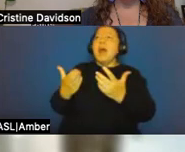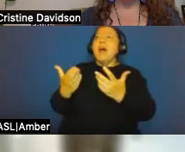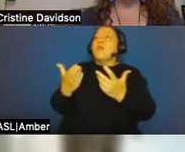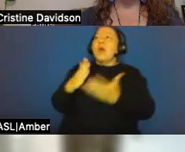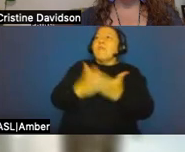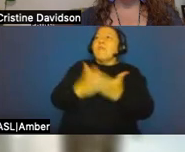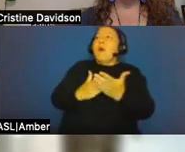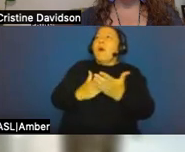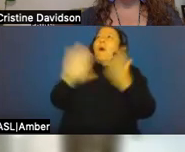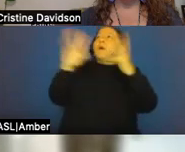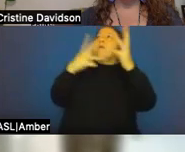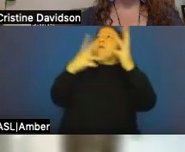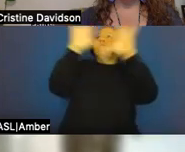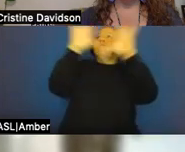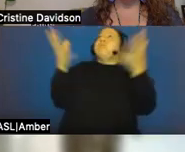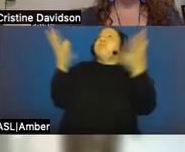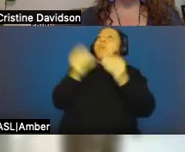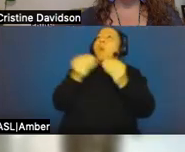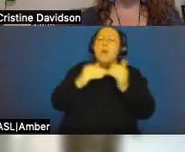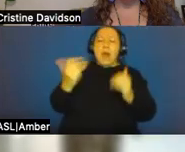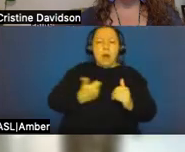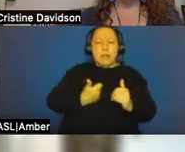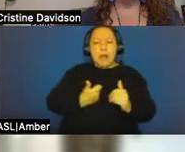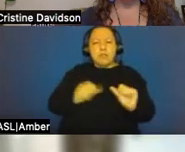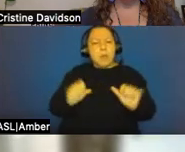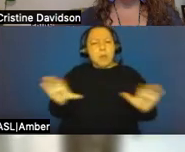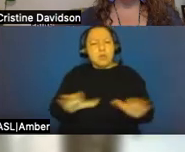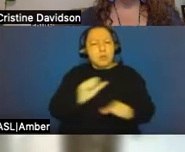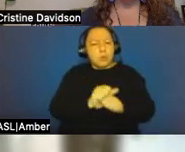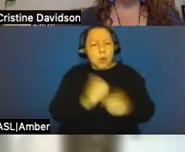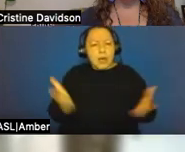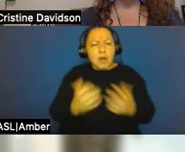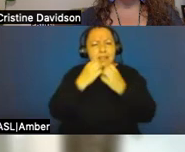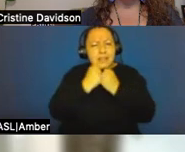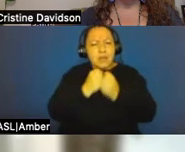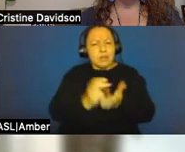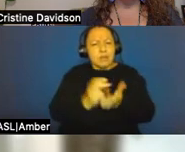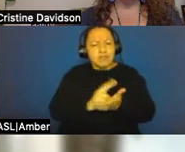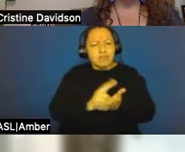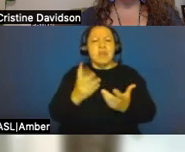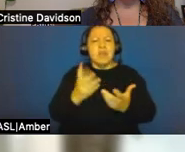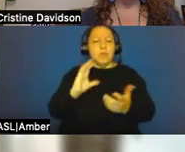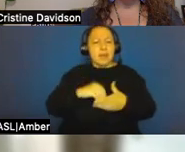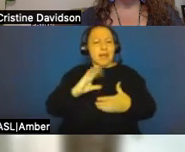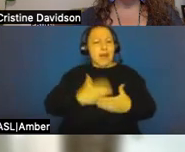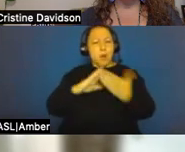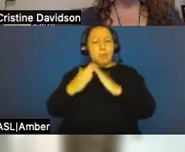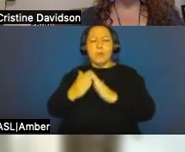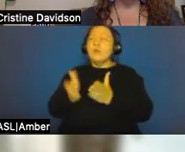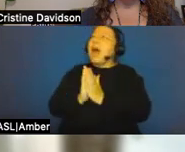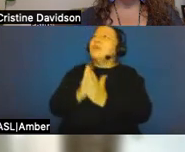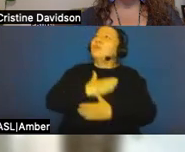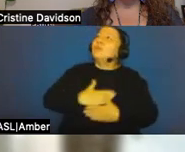work that is sacred in our communities. We ask that you please hear some